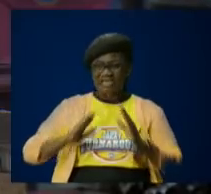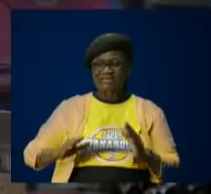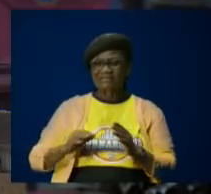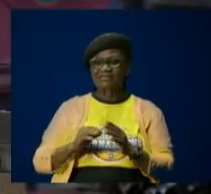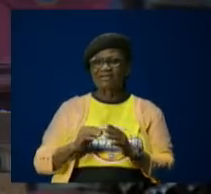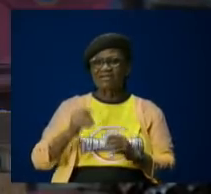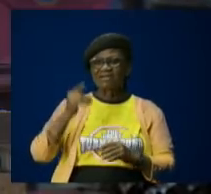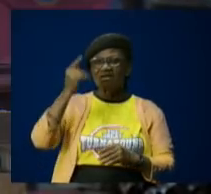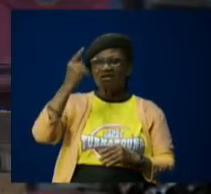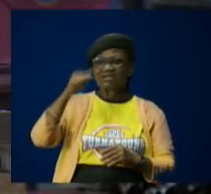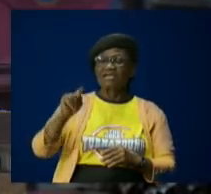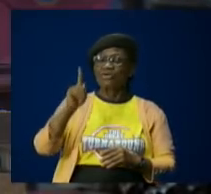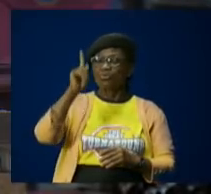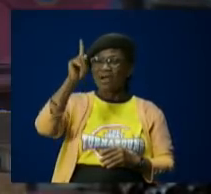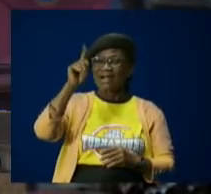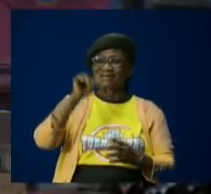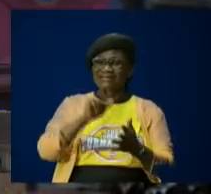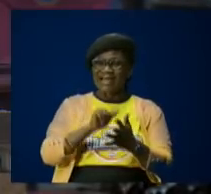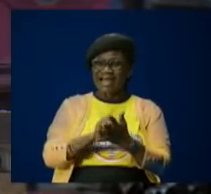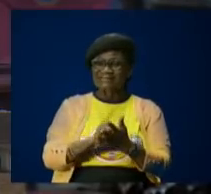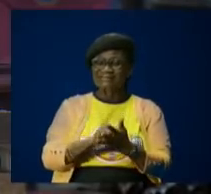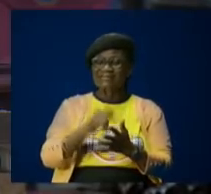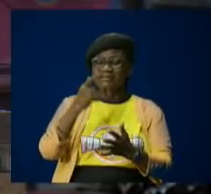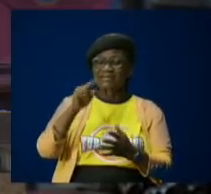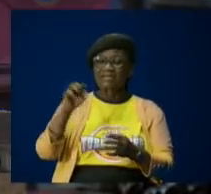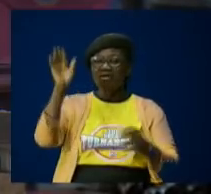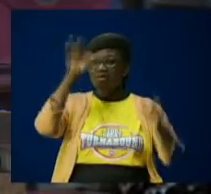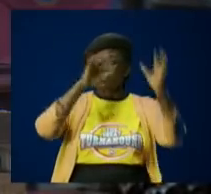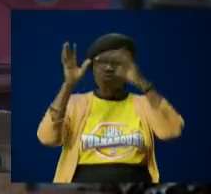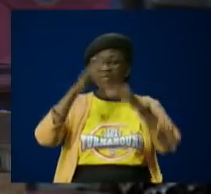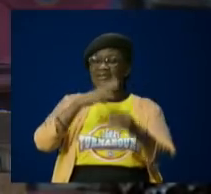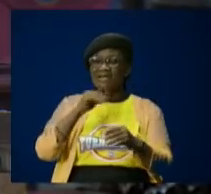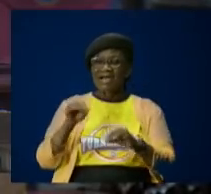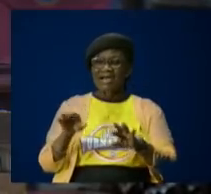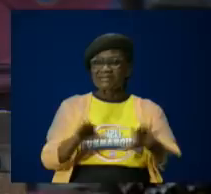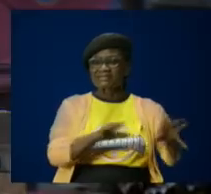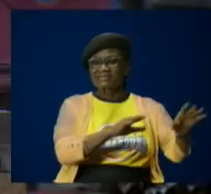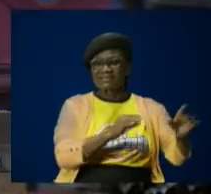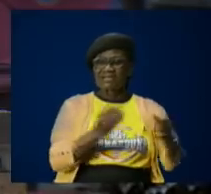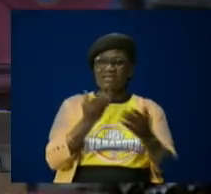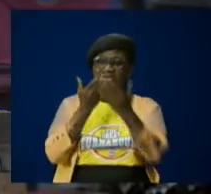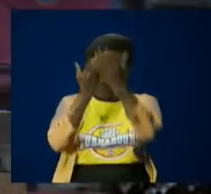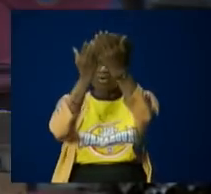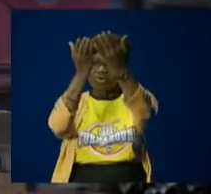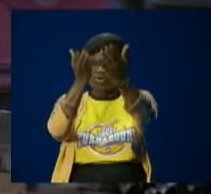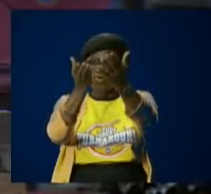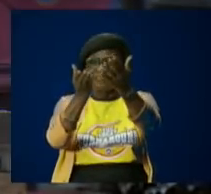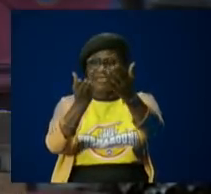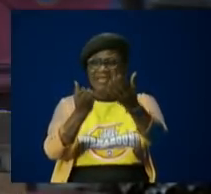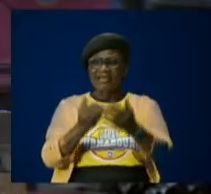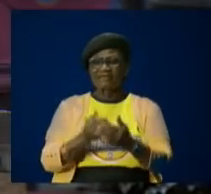The one that the wind and the sea obey.